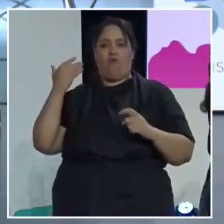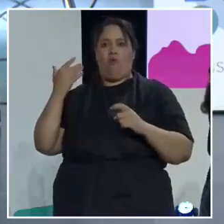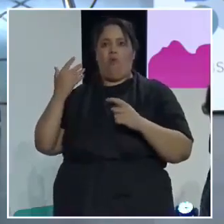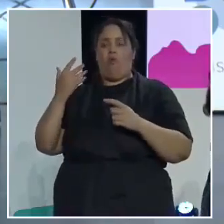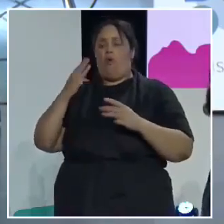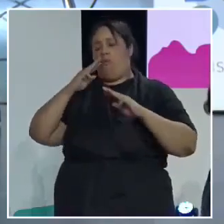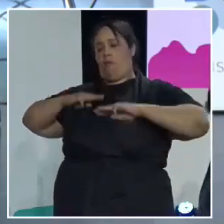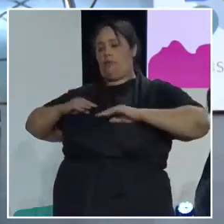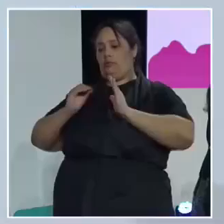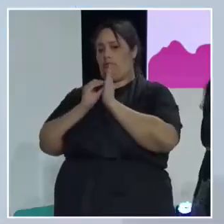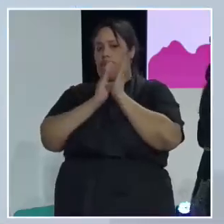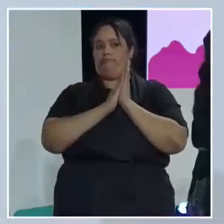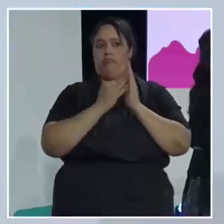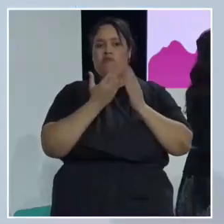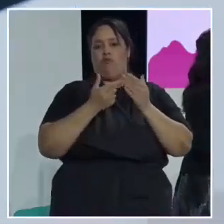will stop here.